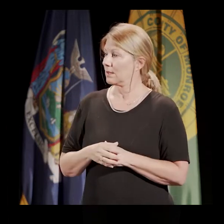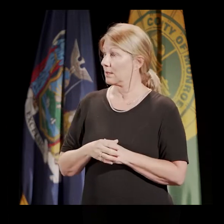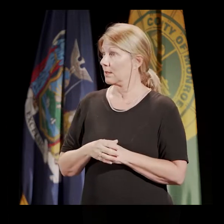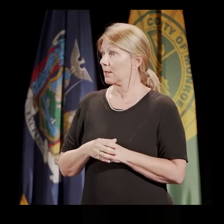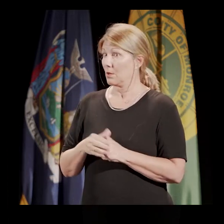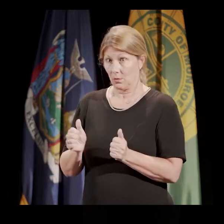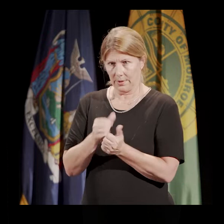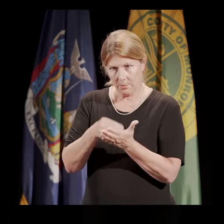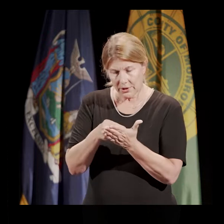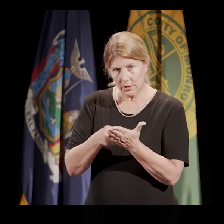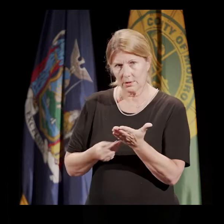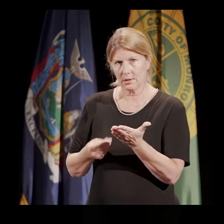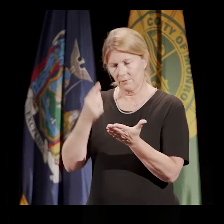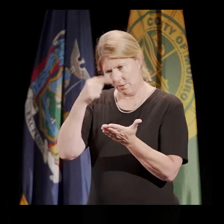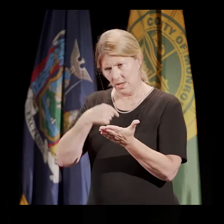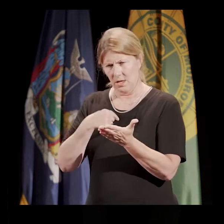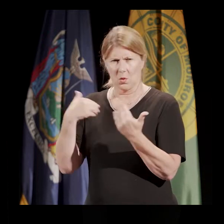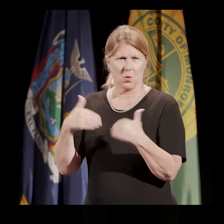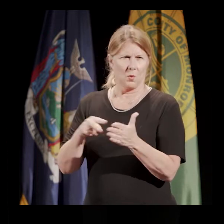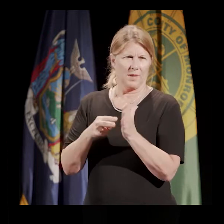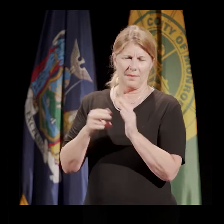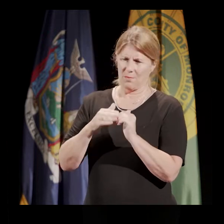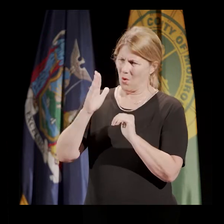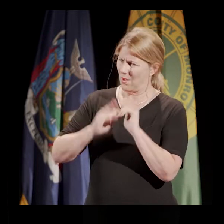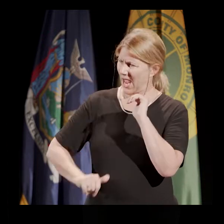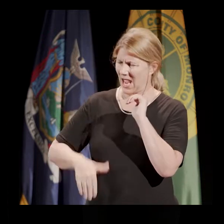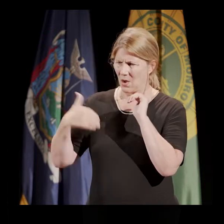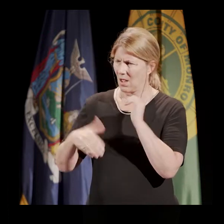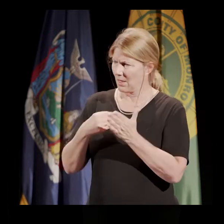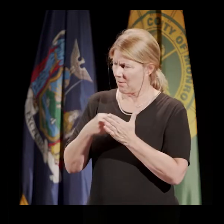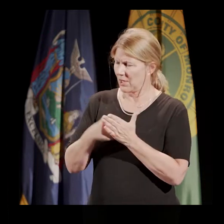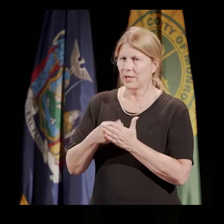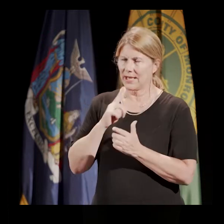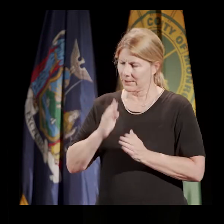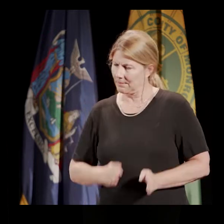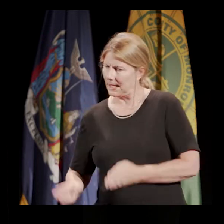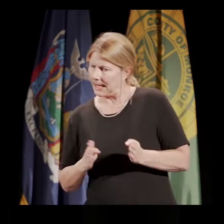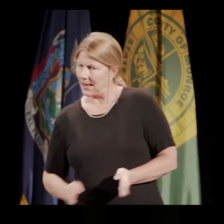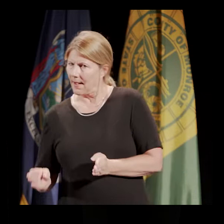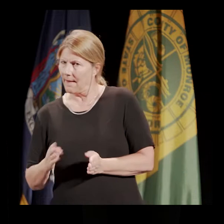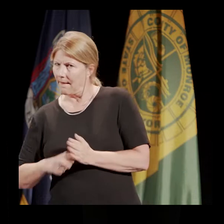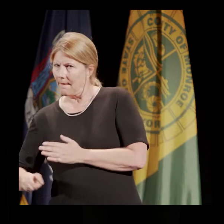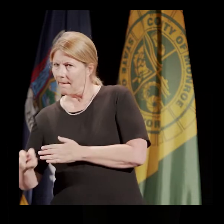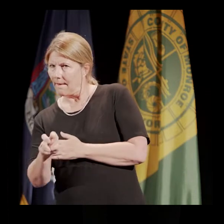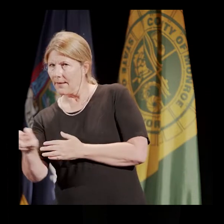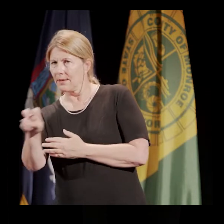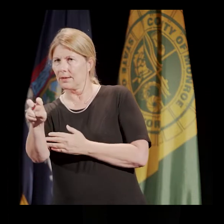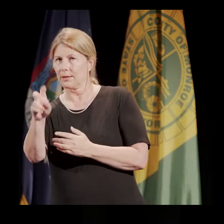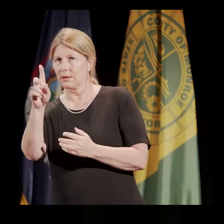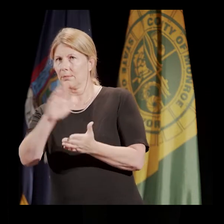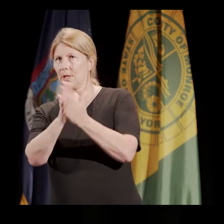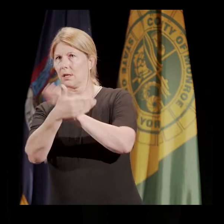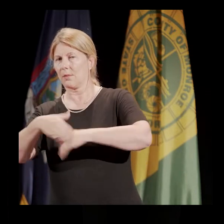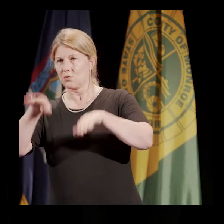me, this was more than a budget. It was our blueprint for prosperity, our roadmap to greatness.